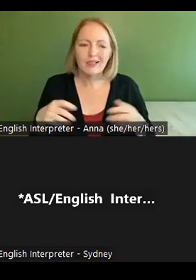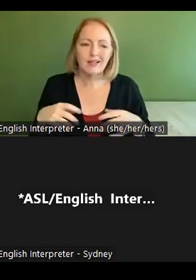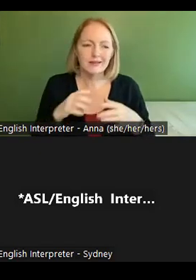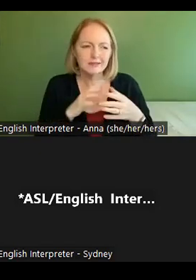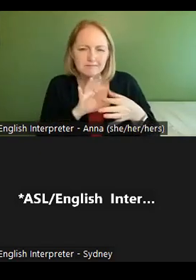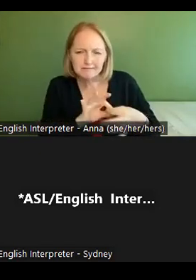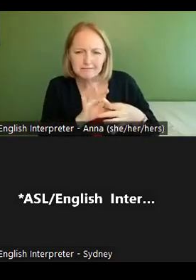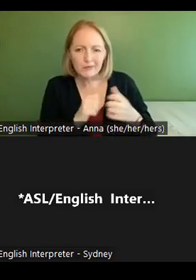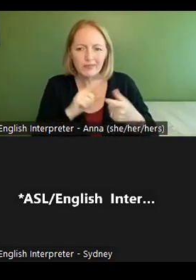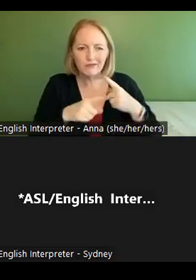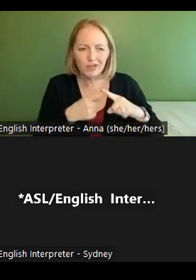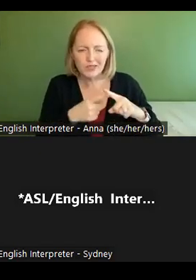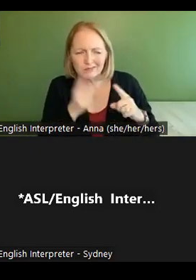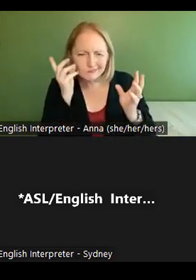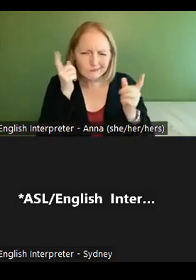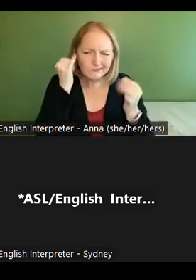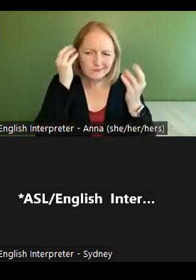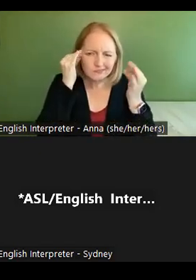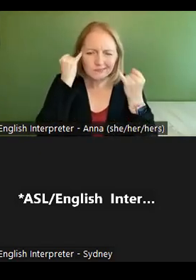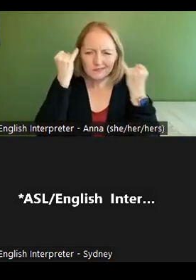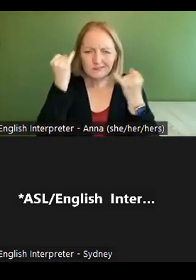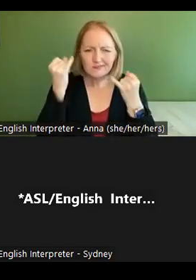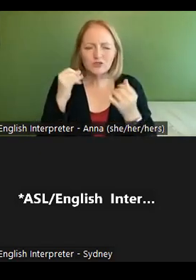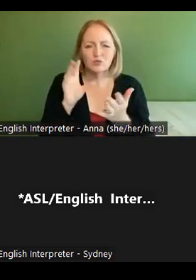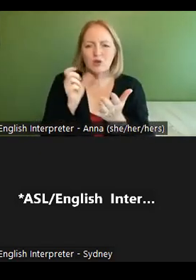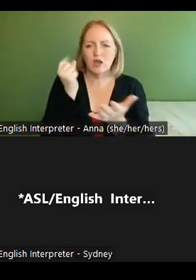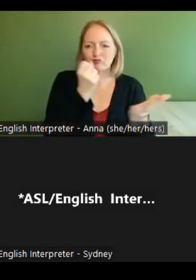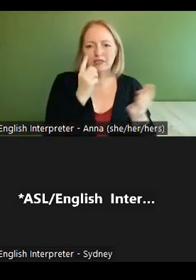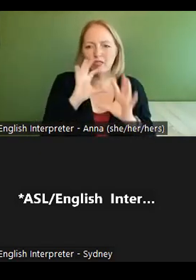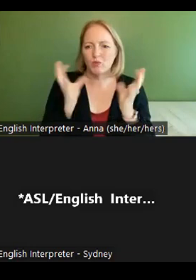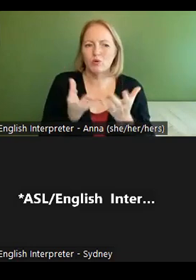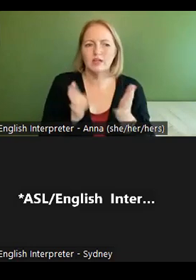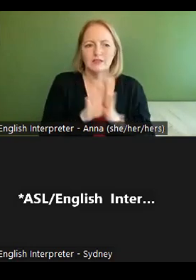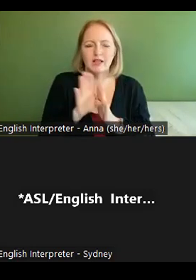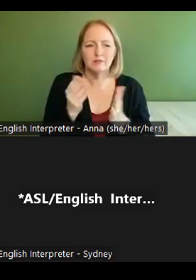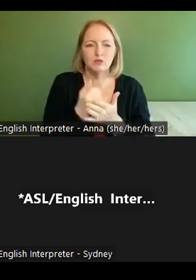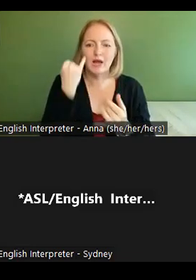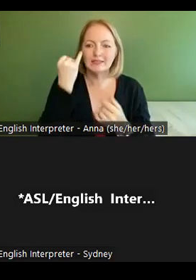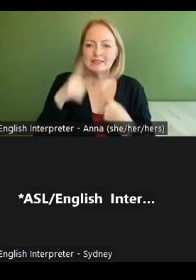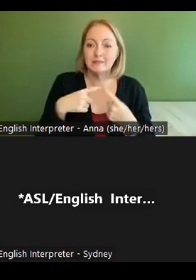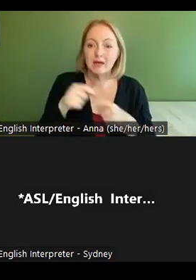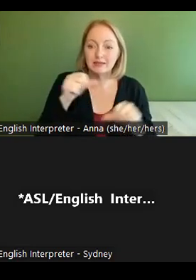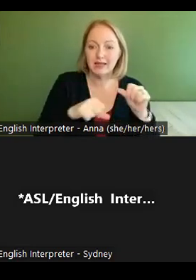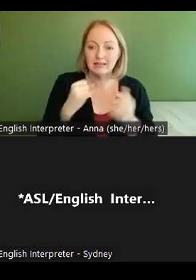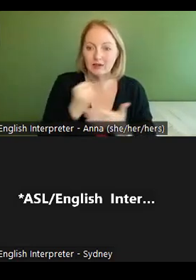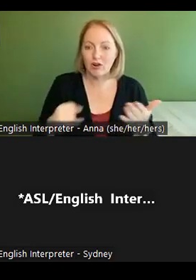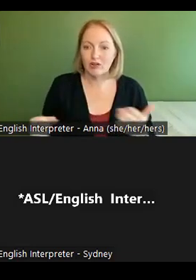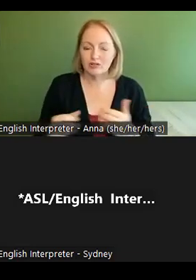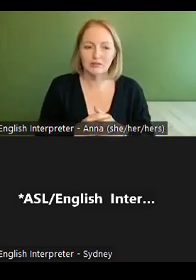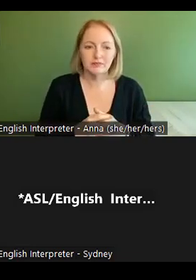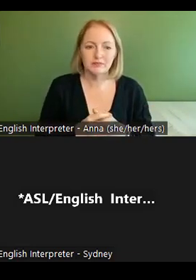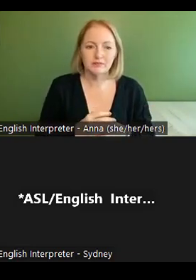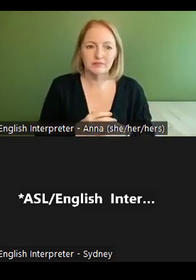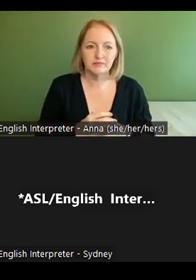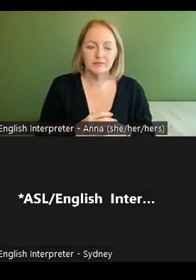with others in order to build understanding about the world and develop new ideas about science and art. Along the